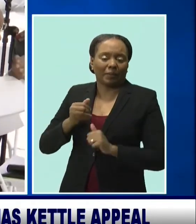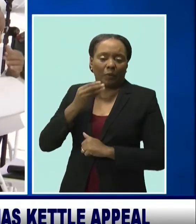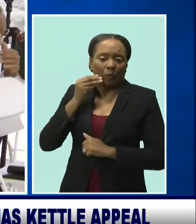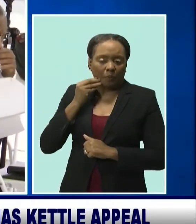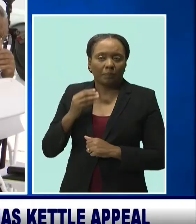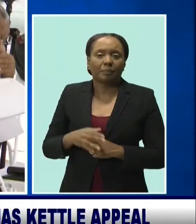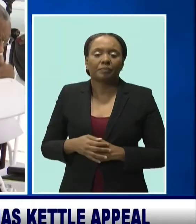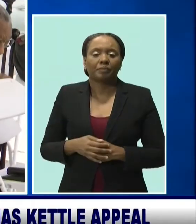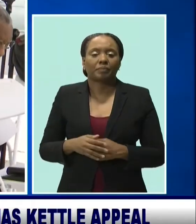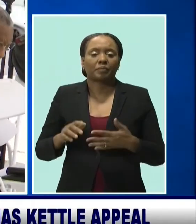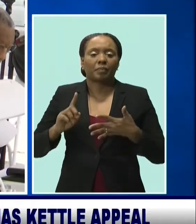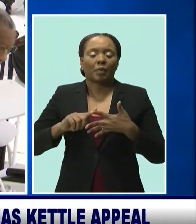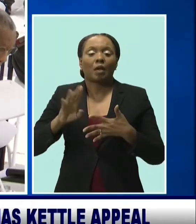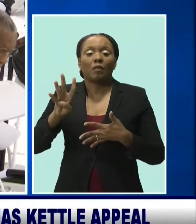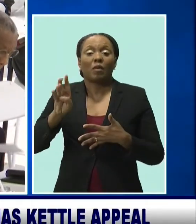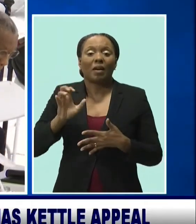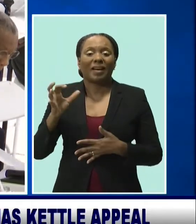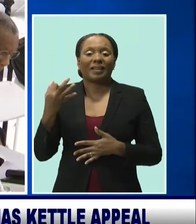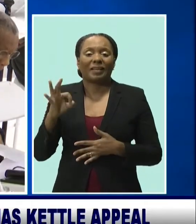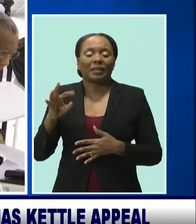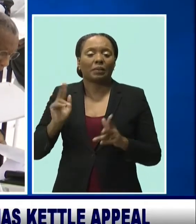419 people received clothing.